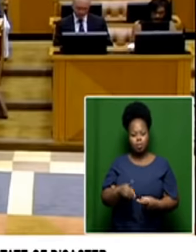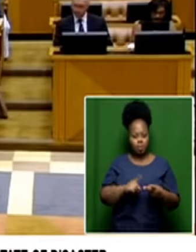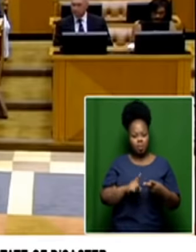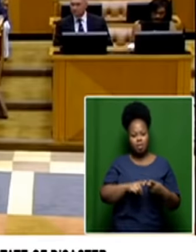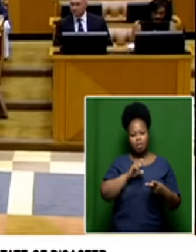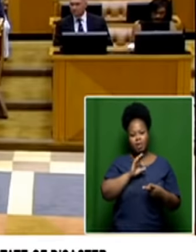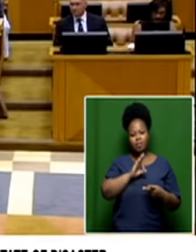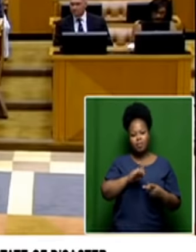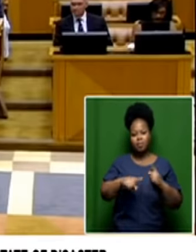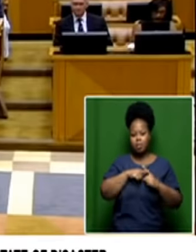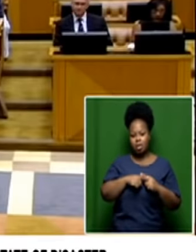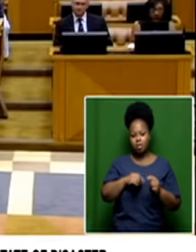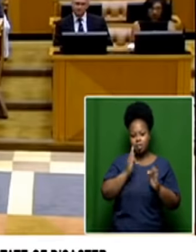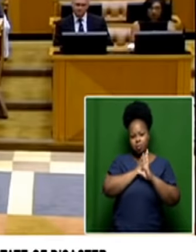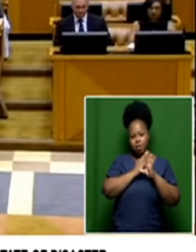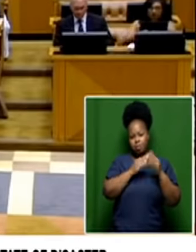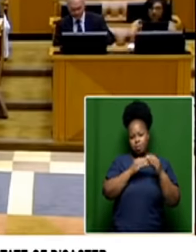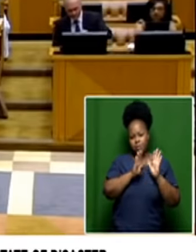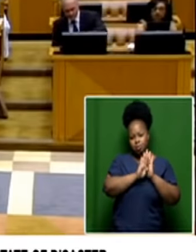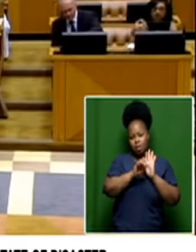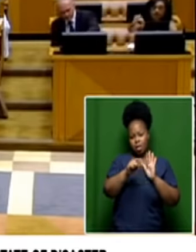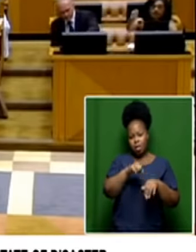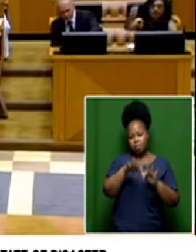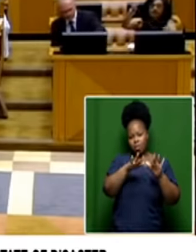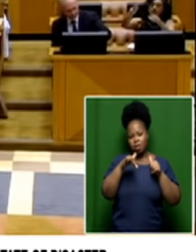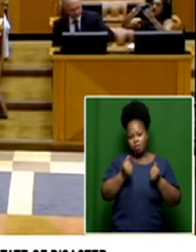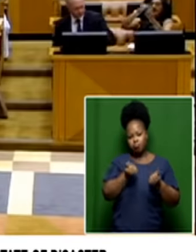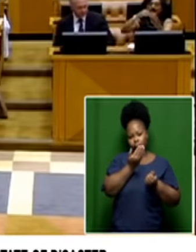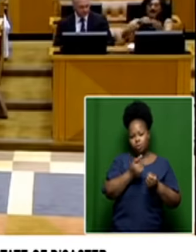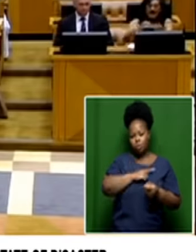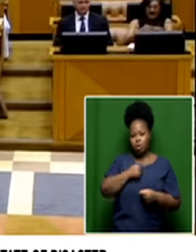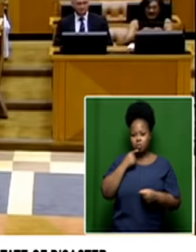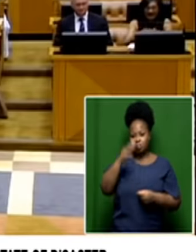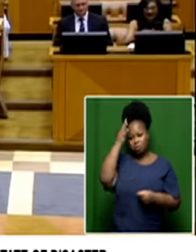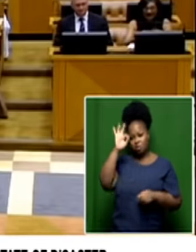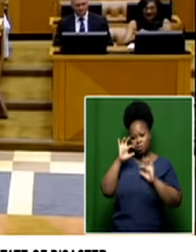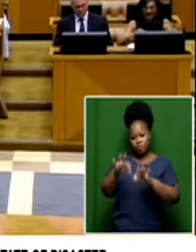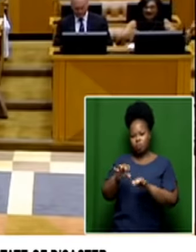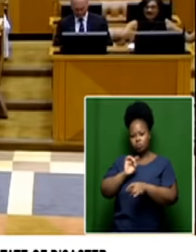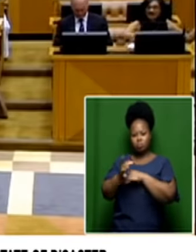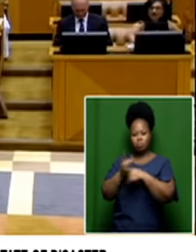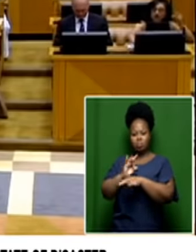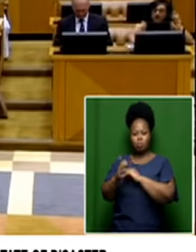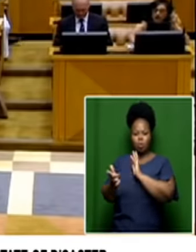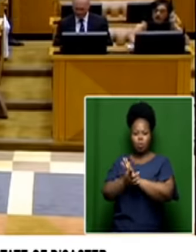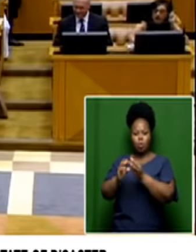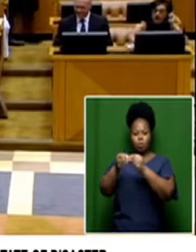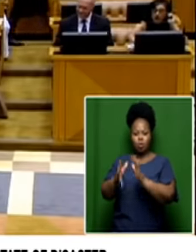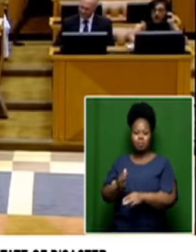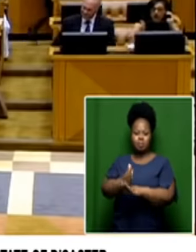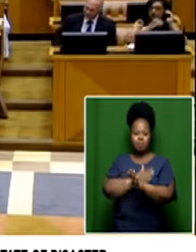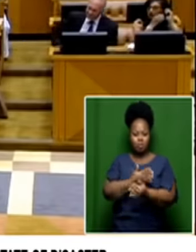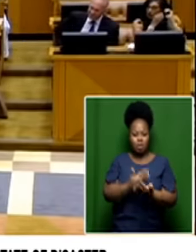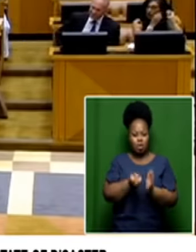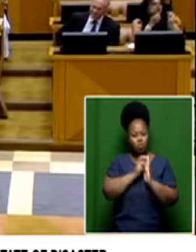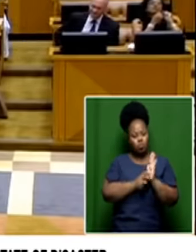Plus has already introduced a private member's bill in Parliament aimed at forcing the government to consult lawmakers before introducing